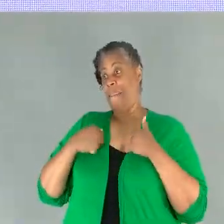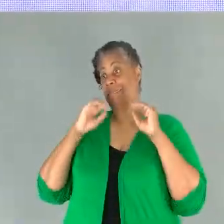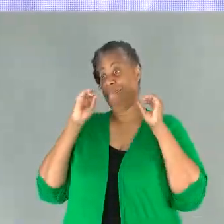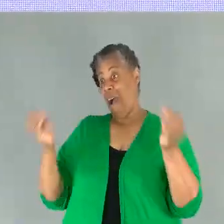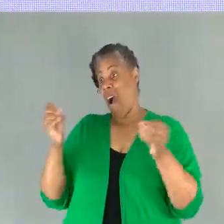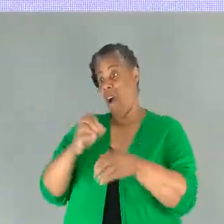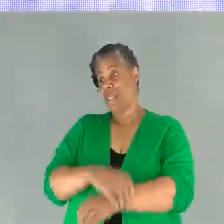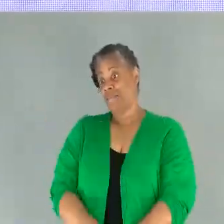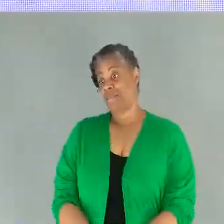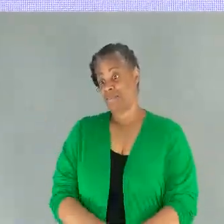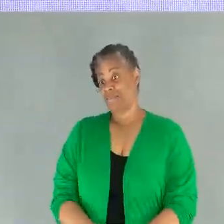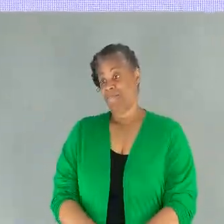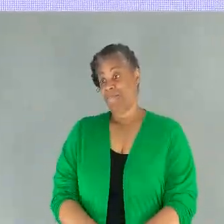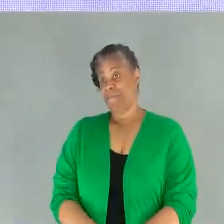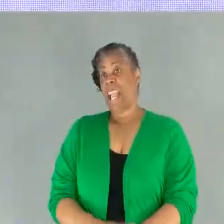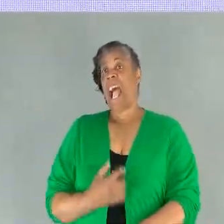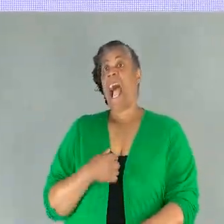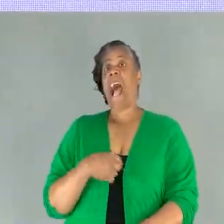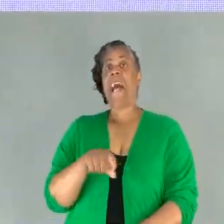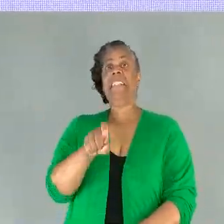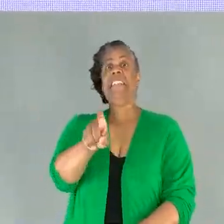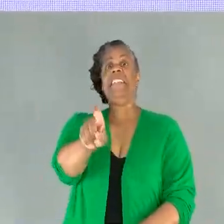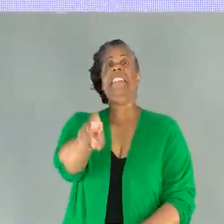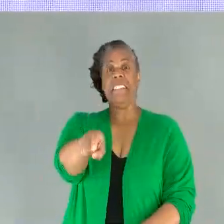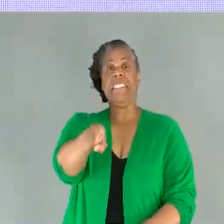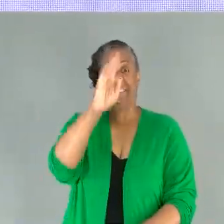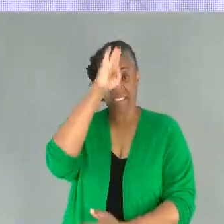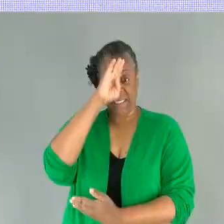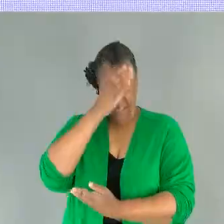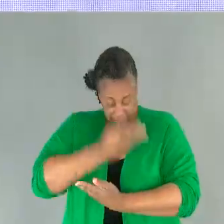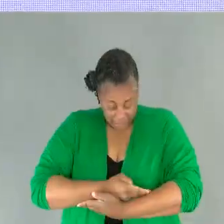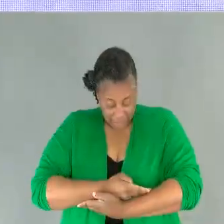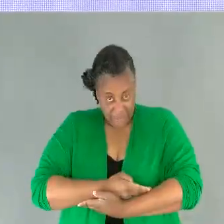Elkanah. I need a son.